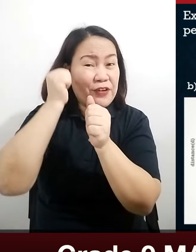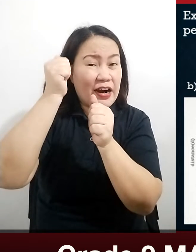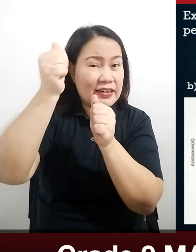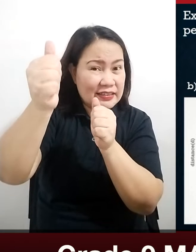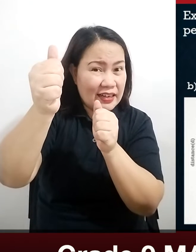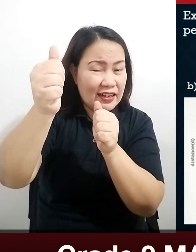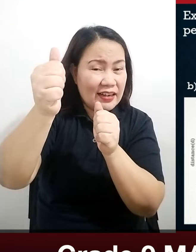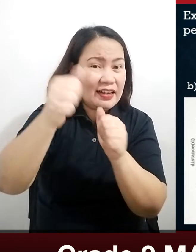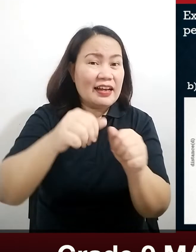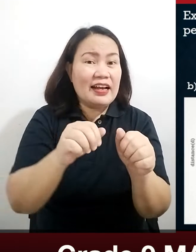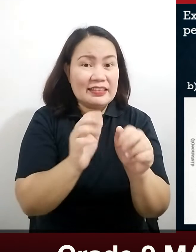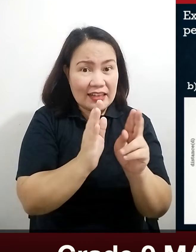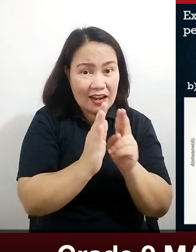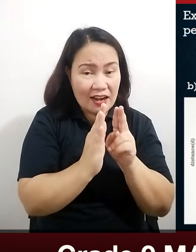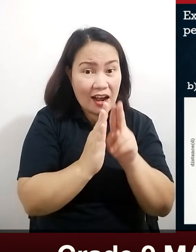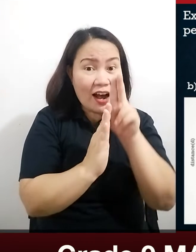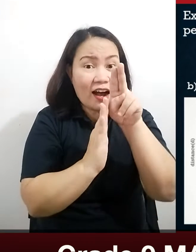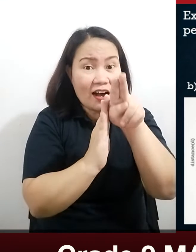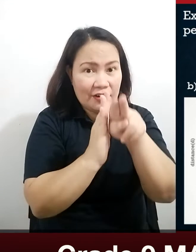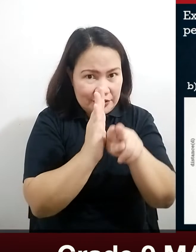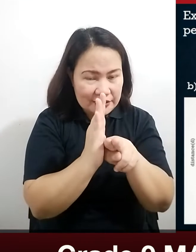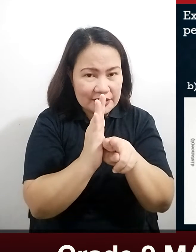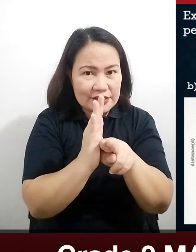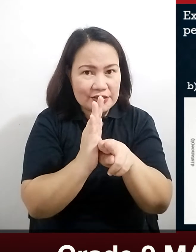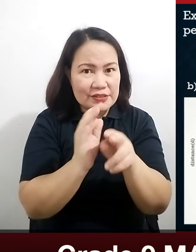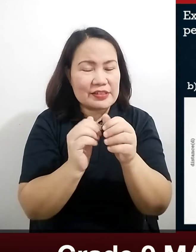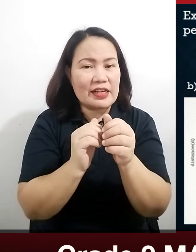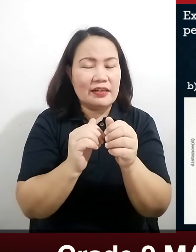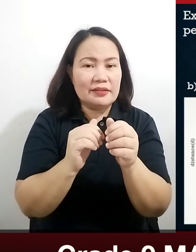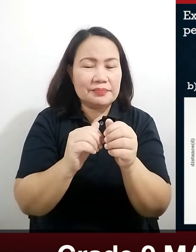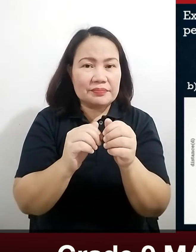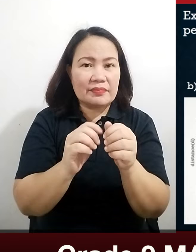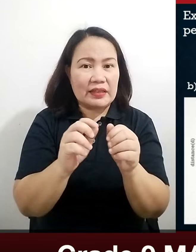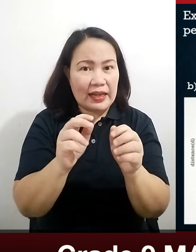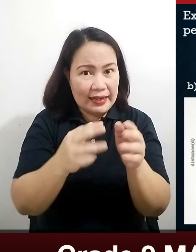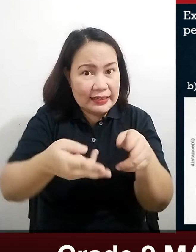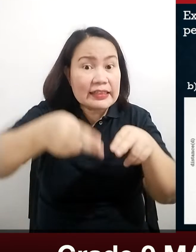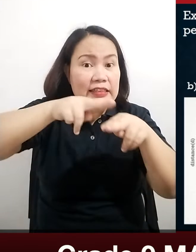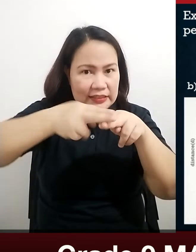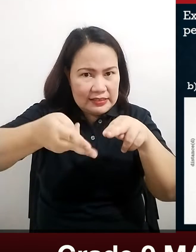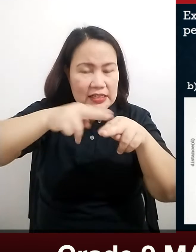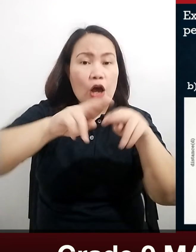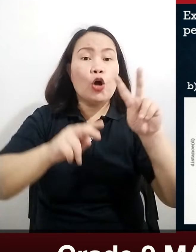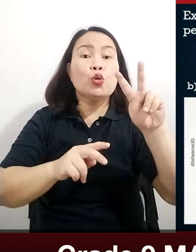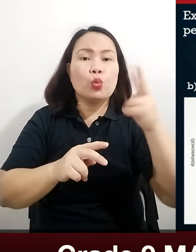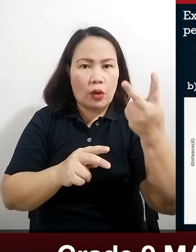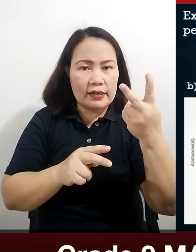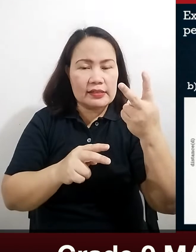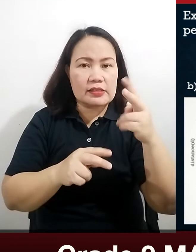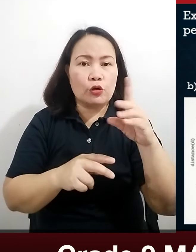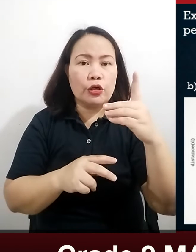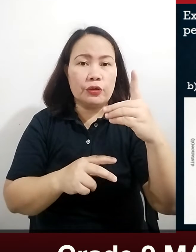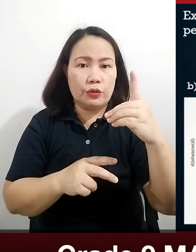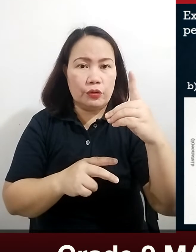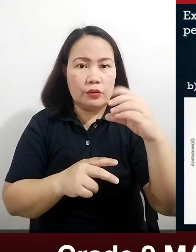or number of hours is doubled, the distance traveled also doubled. So that is